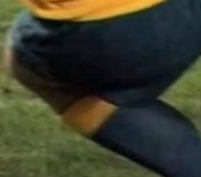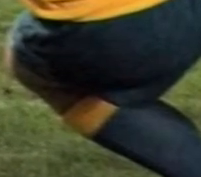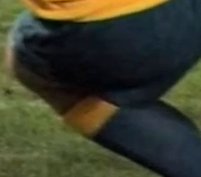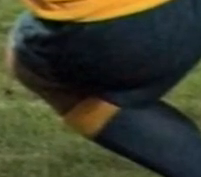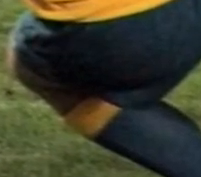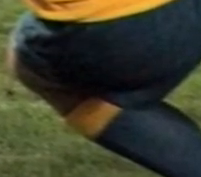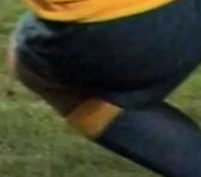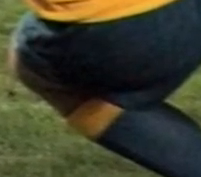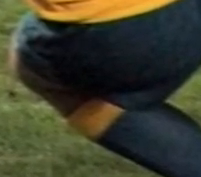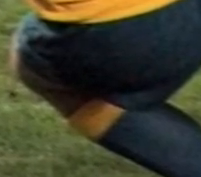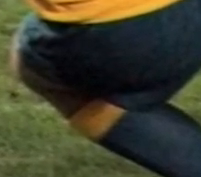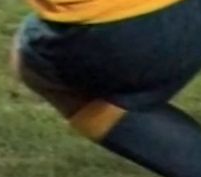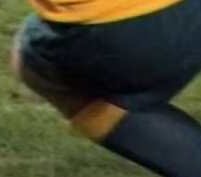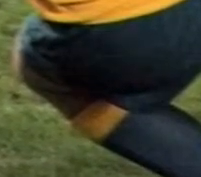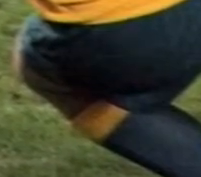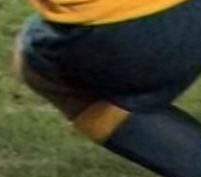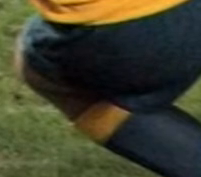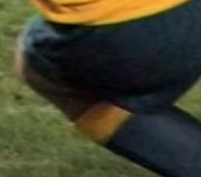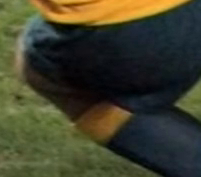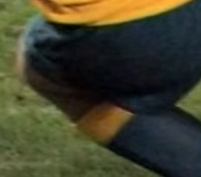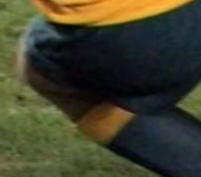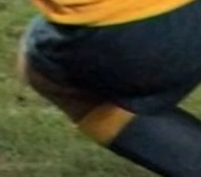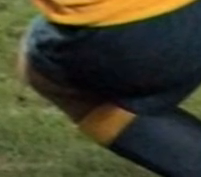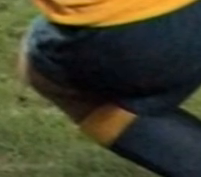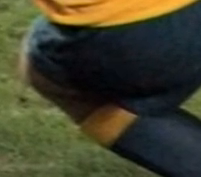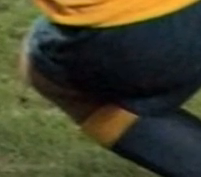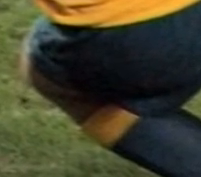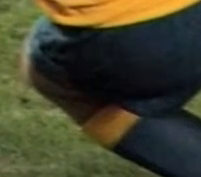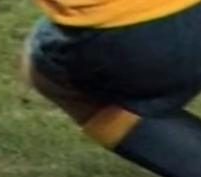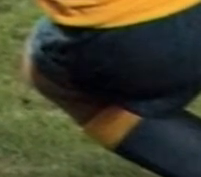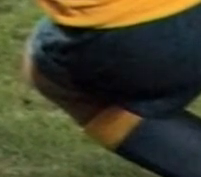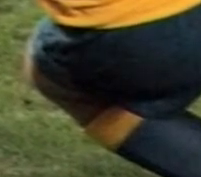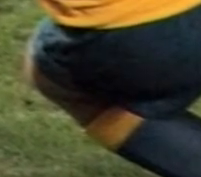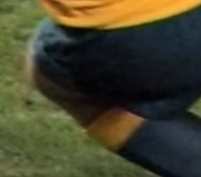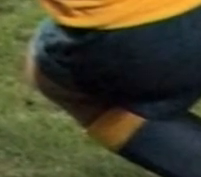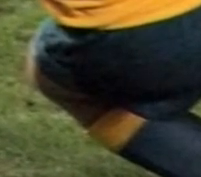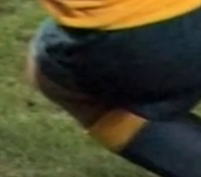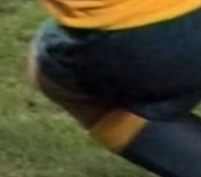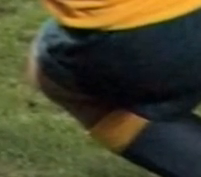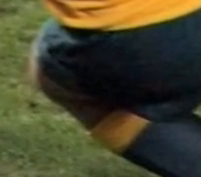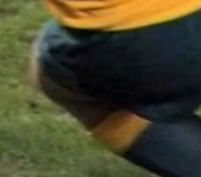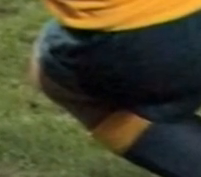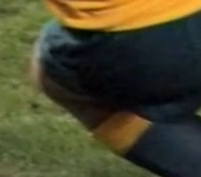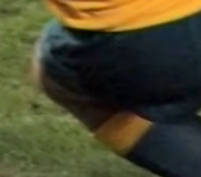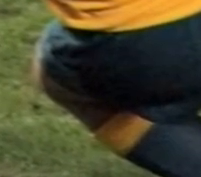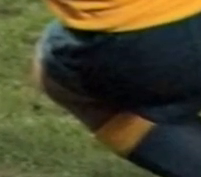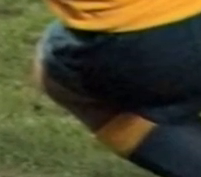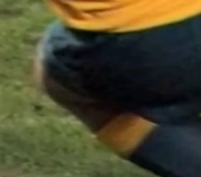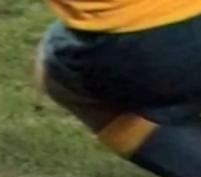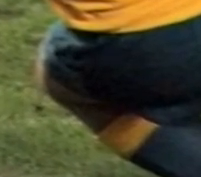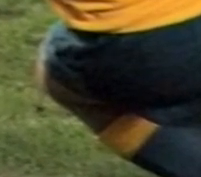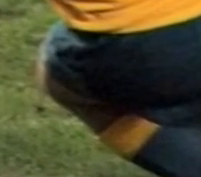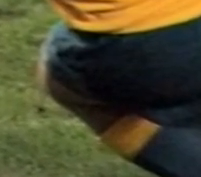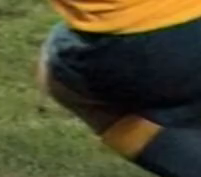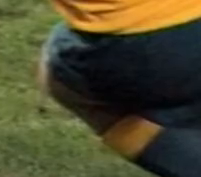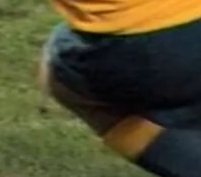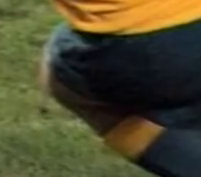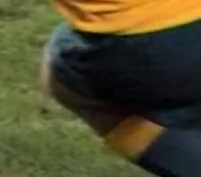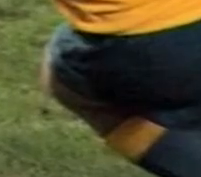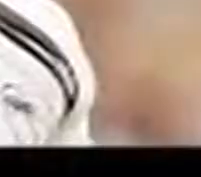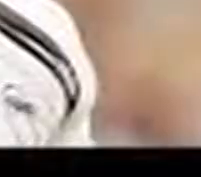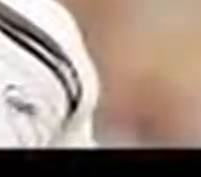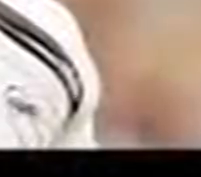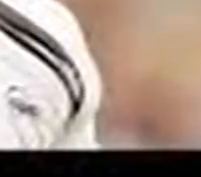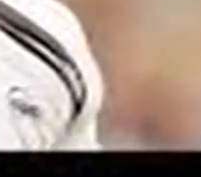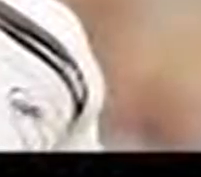game, where he amassed 1,310 points in the all-time list of the World Series, among other achievements in the 15s,